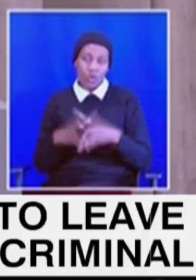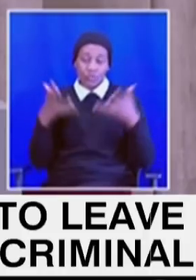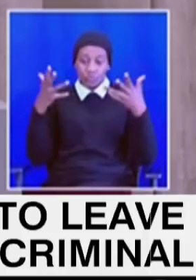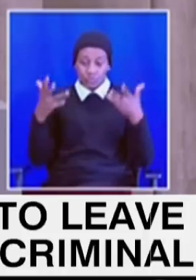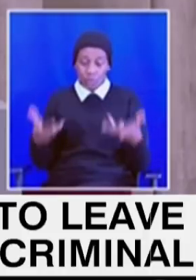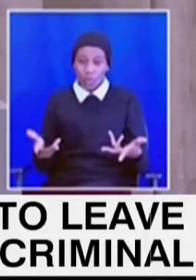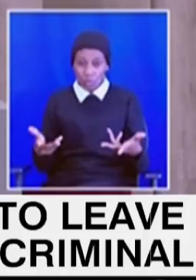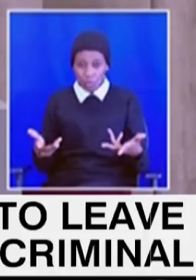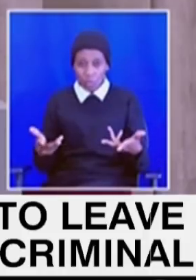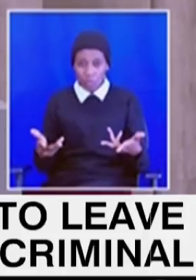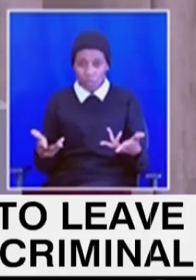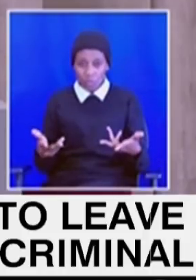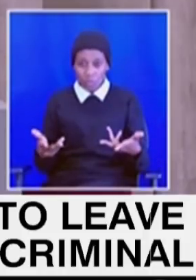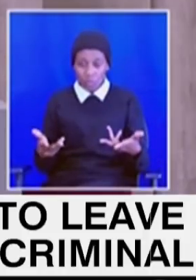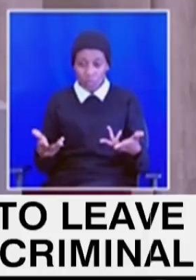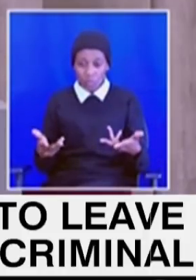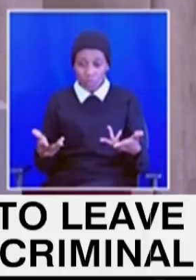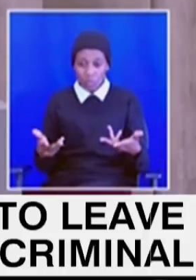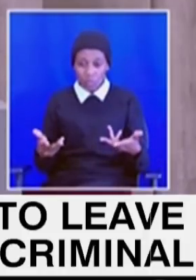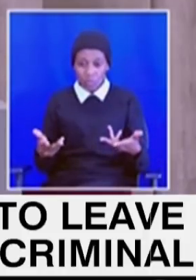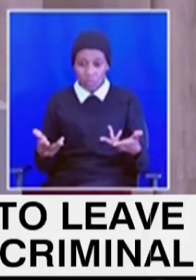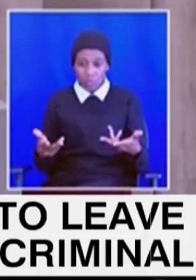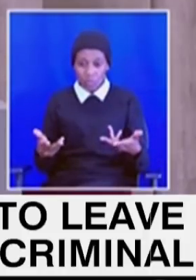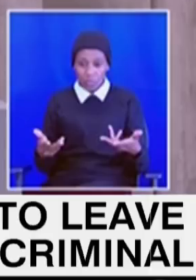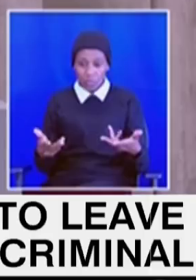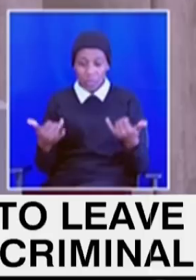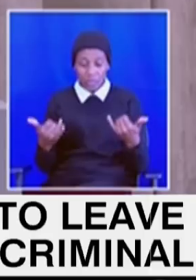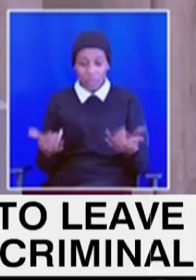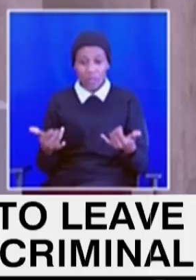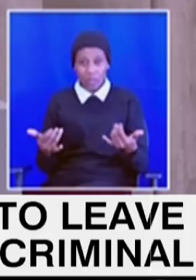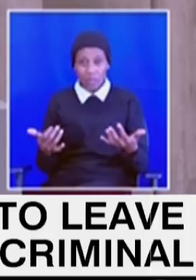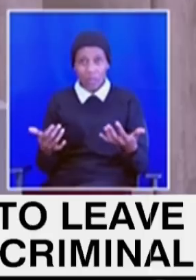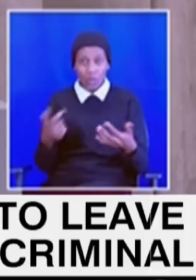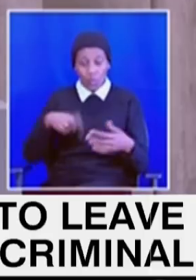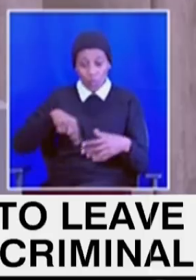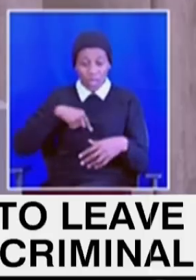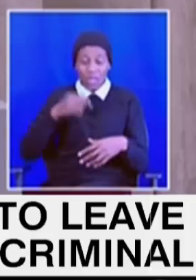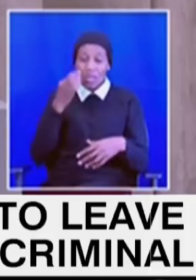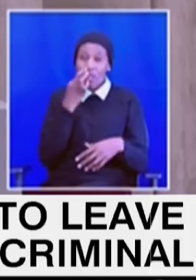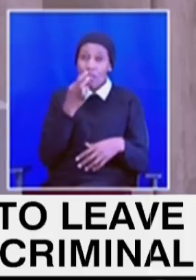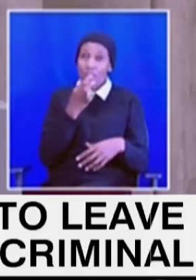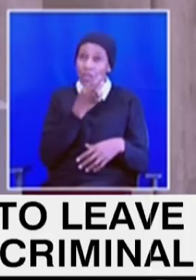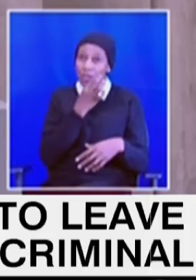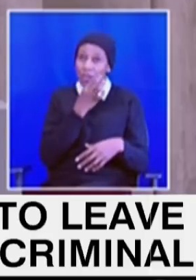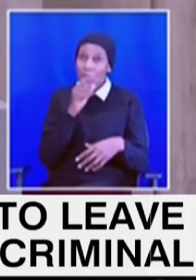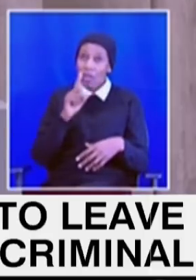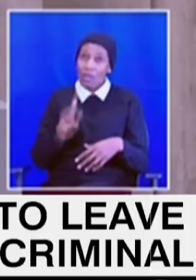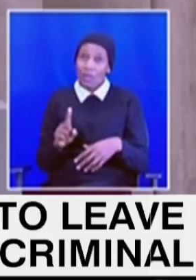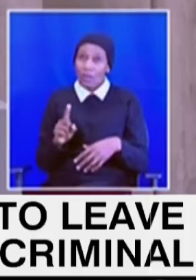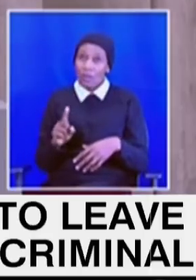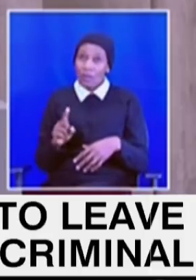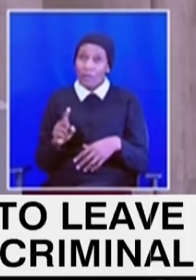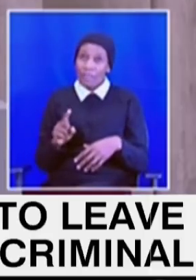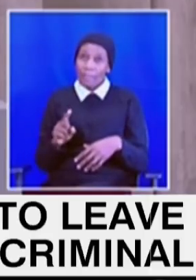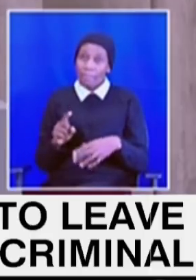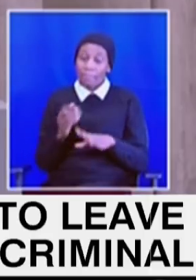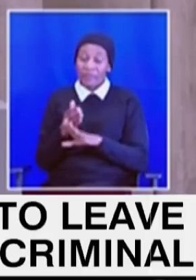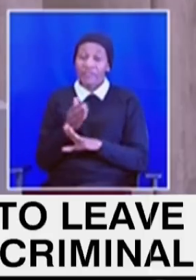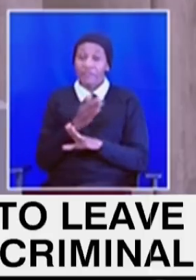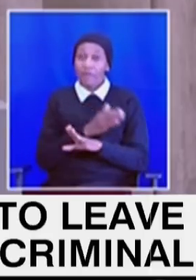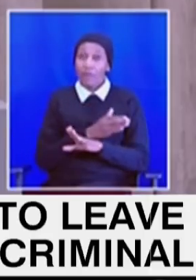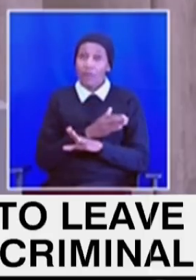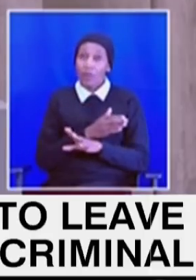So, Honourable Member, we are emphasizing here that prior to